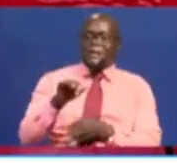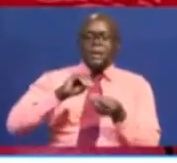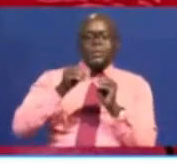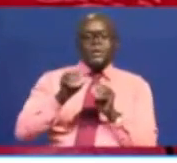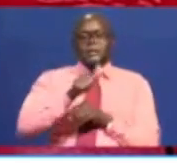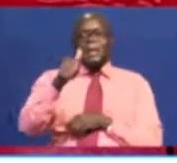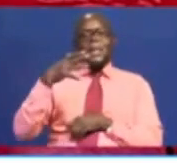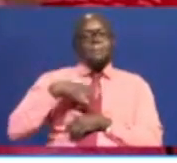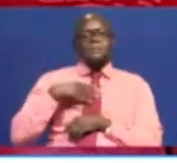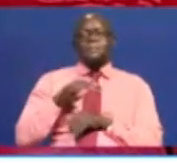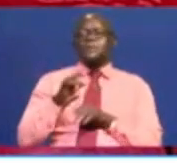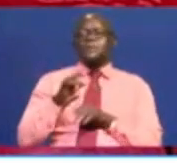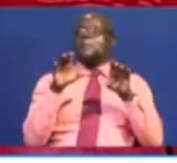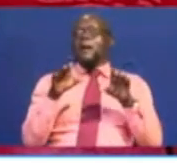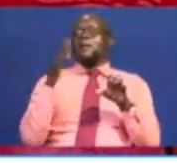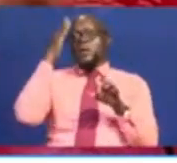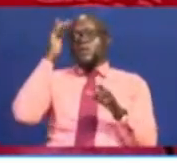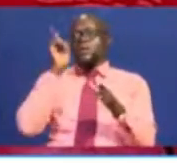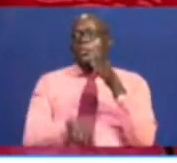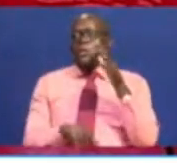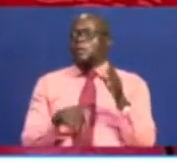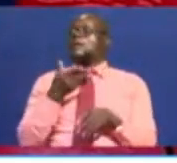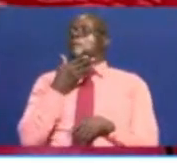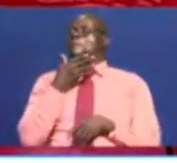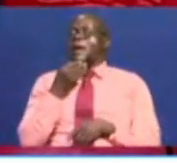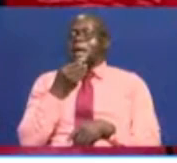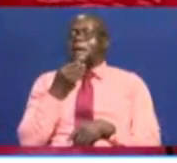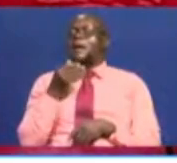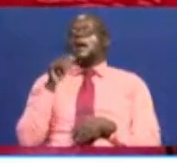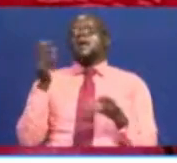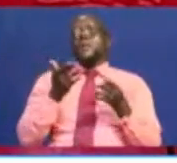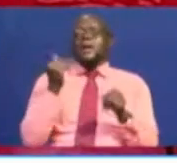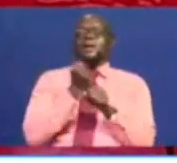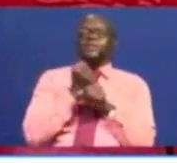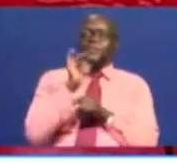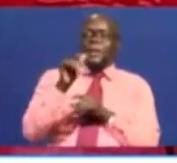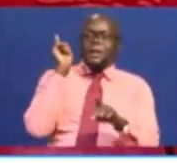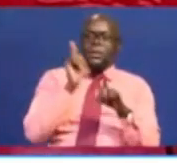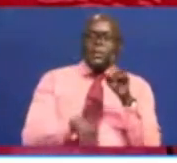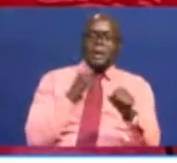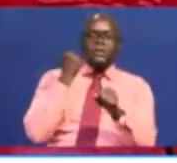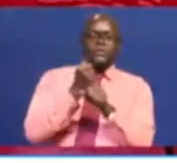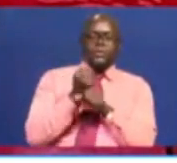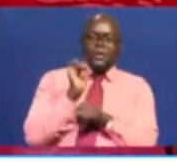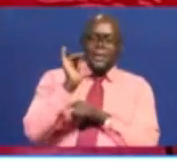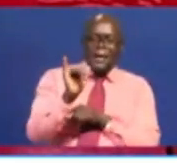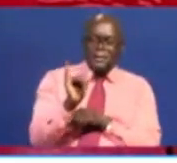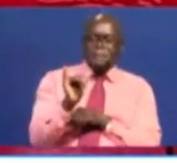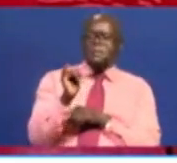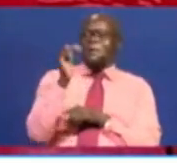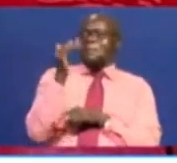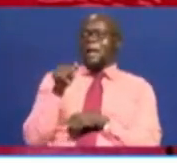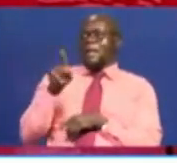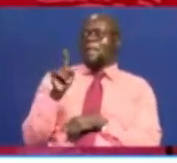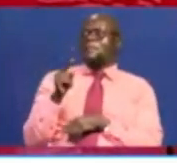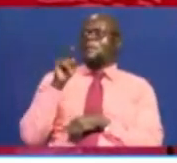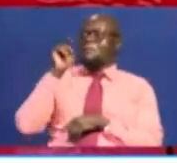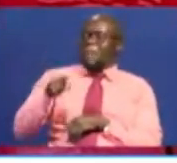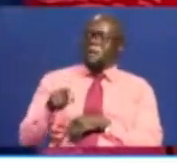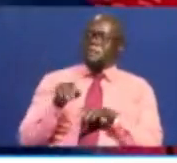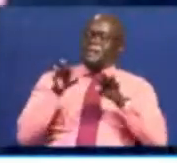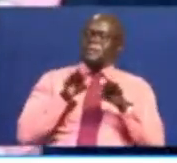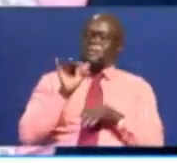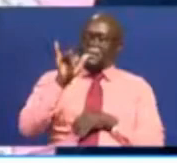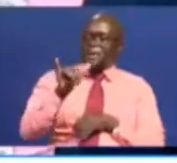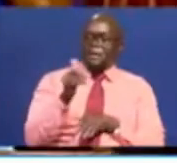other people's behind. We know what kisses are meant and where to kiss. We cannot be dealt by Senator Sifuna, Mr. Speaker. Can you call him out of